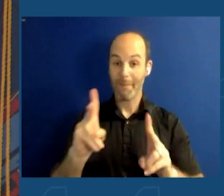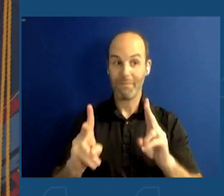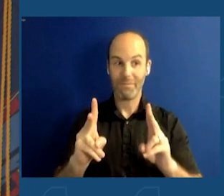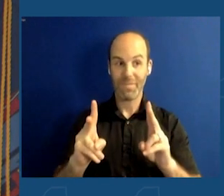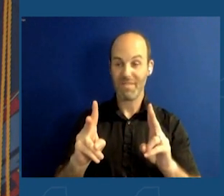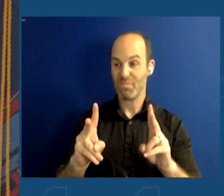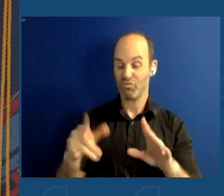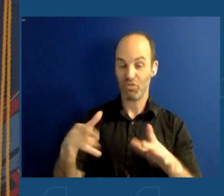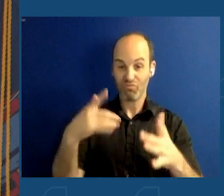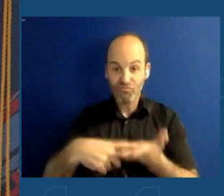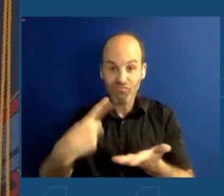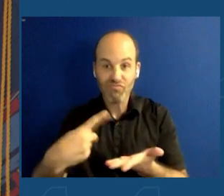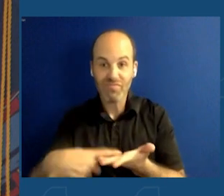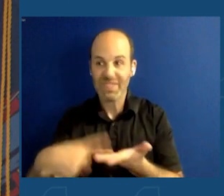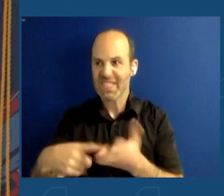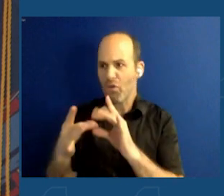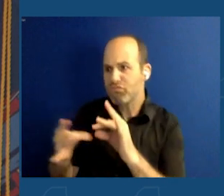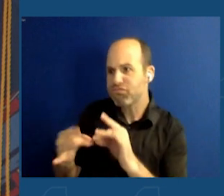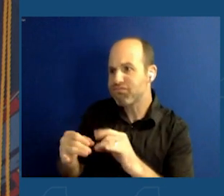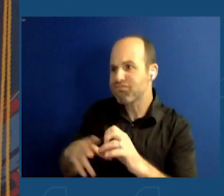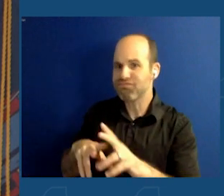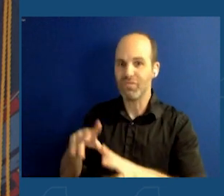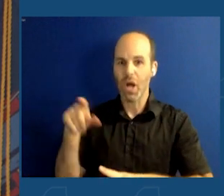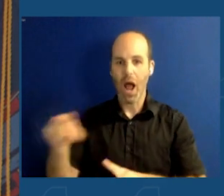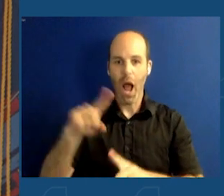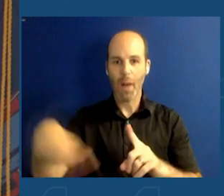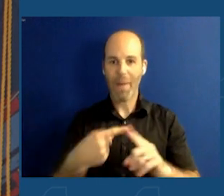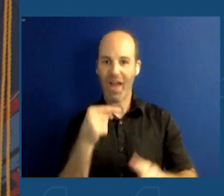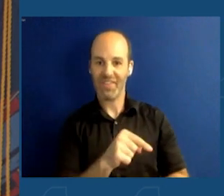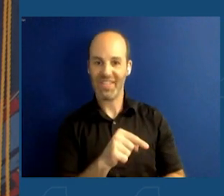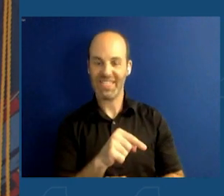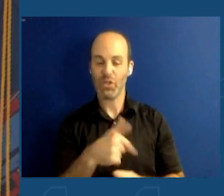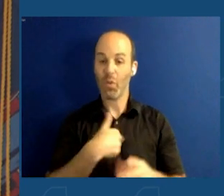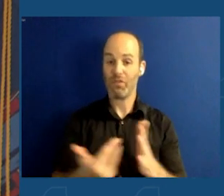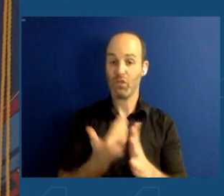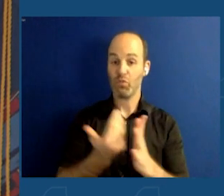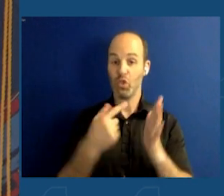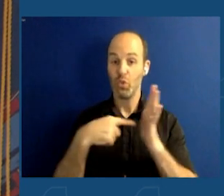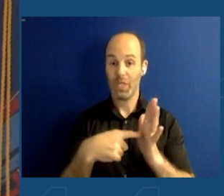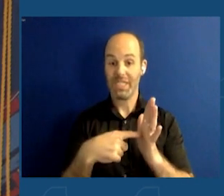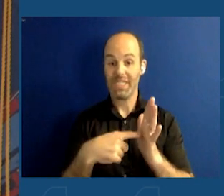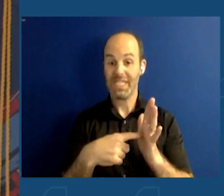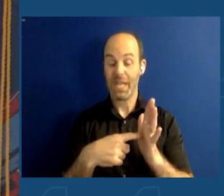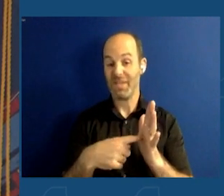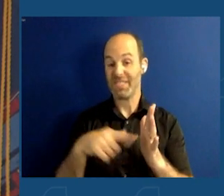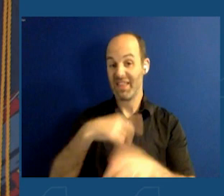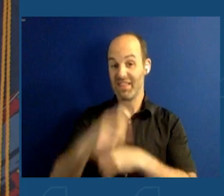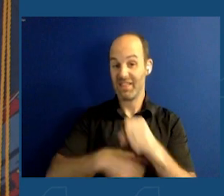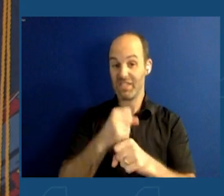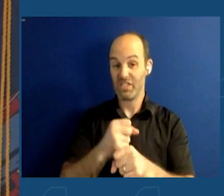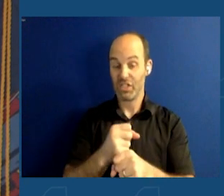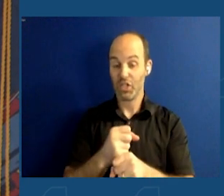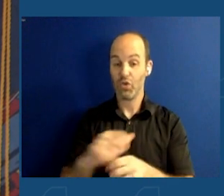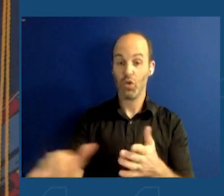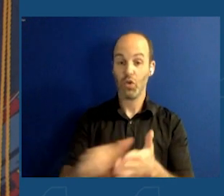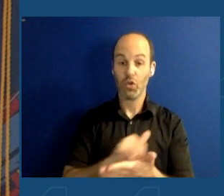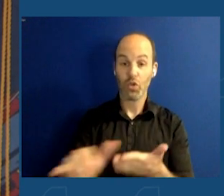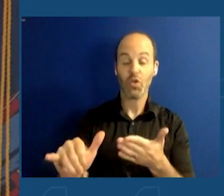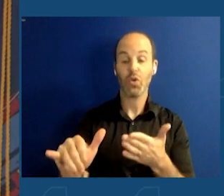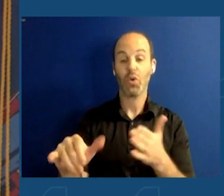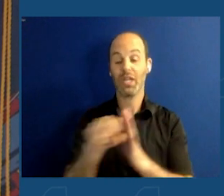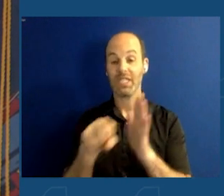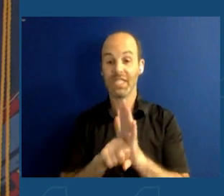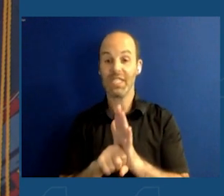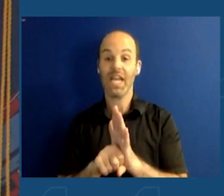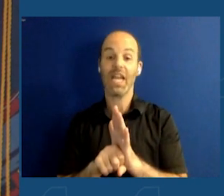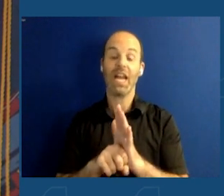state, and we're going to continue focusing on that. And we have some new exhibits this year that I want to talk about briefly, the New York State Energy and Environmental Experience, which